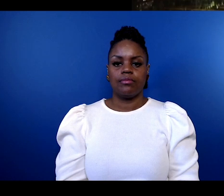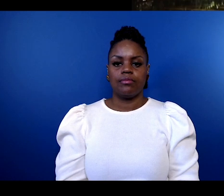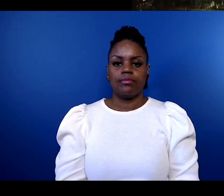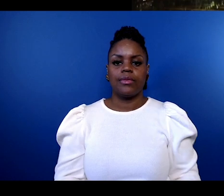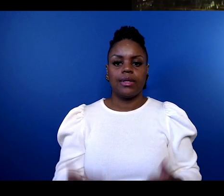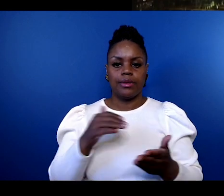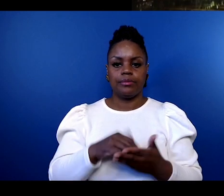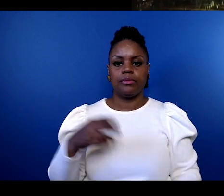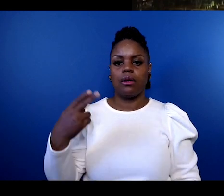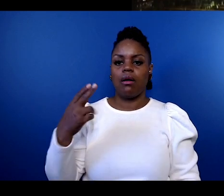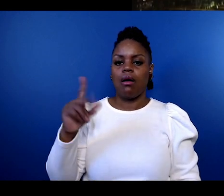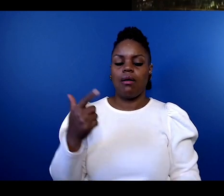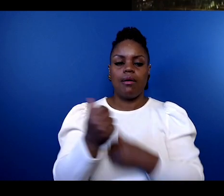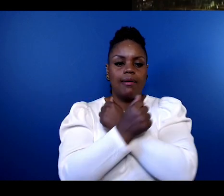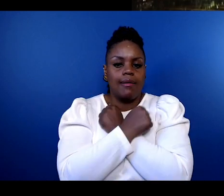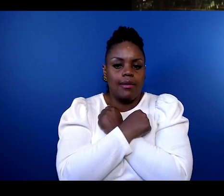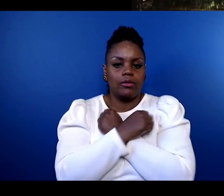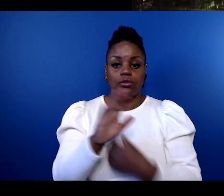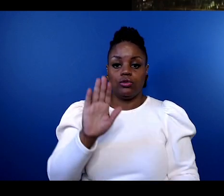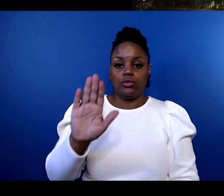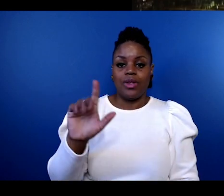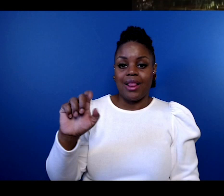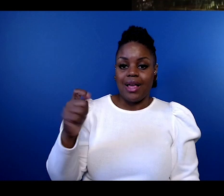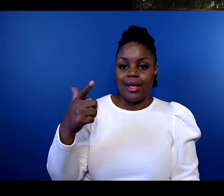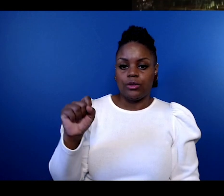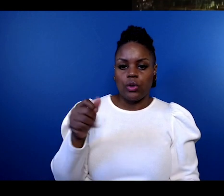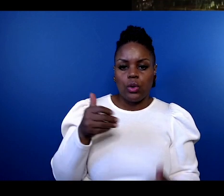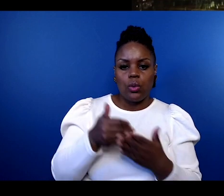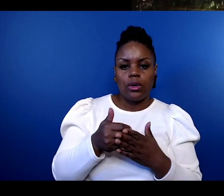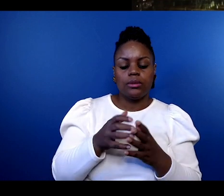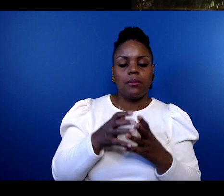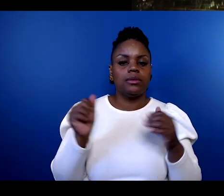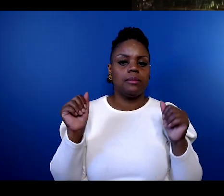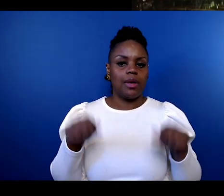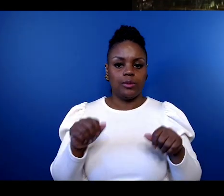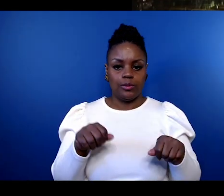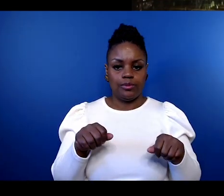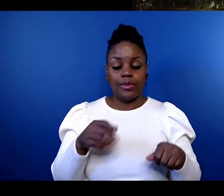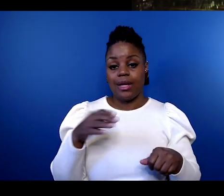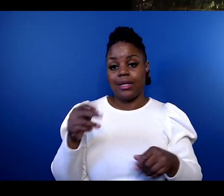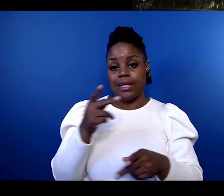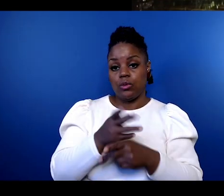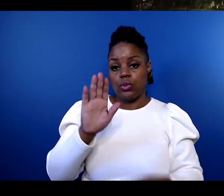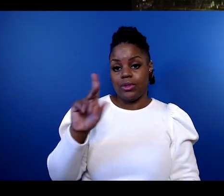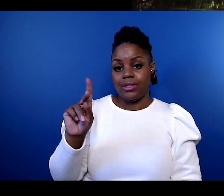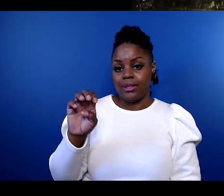down, keeping the knees straight and toes flexed, controlling your pace.